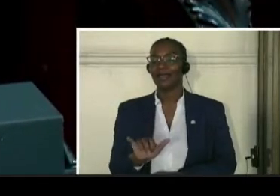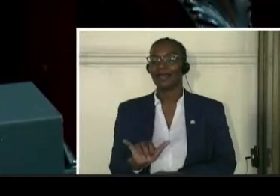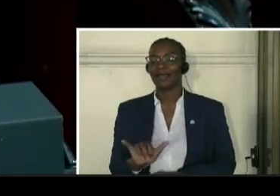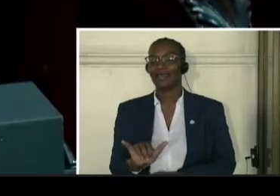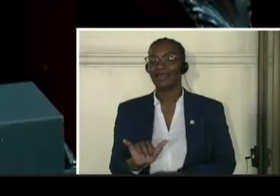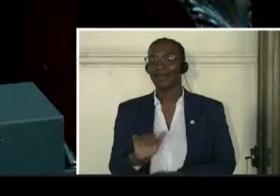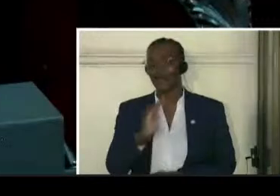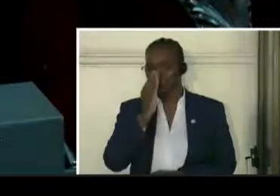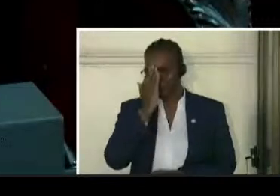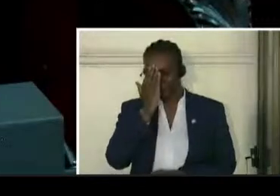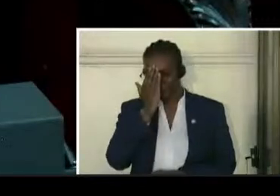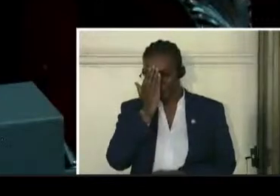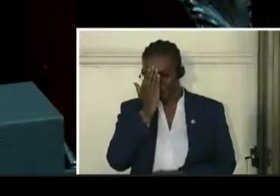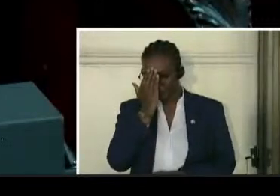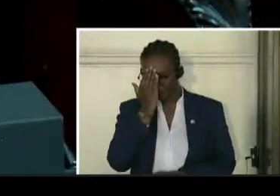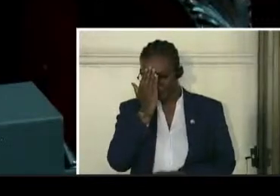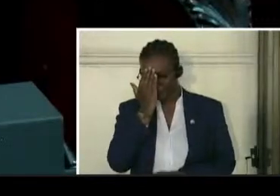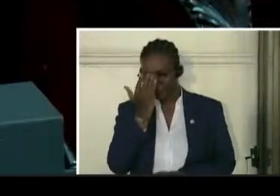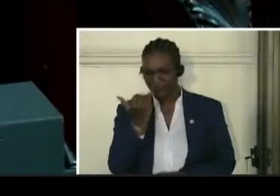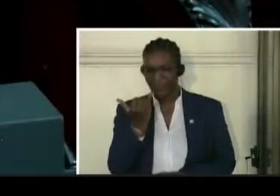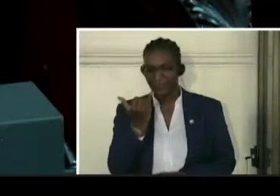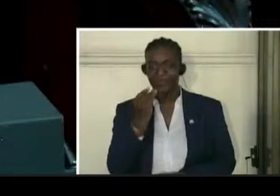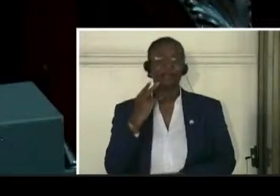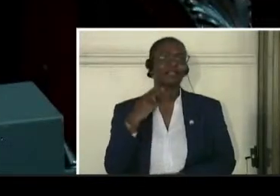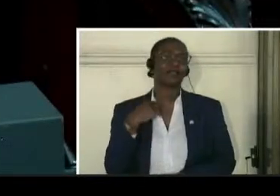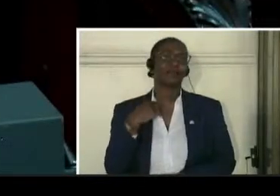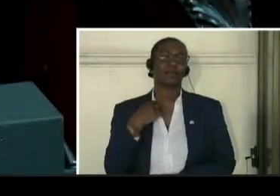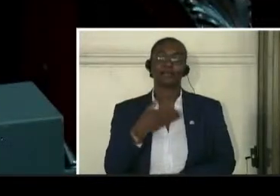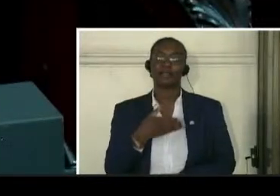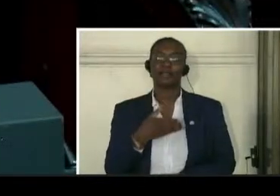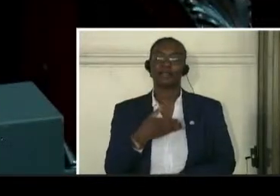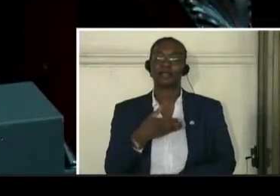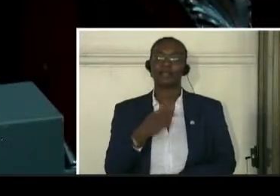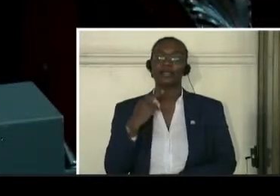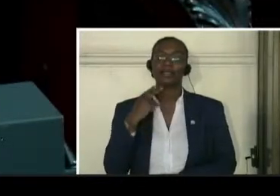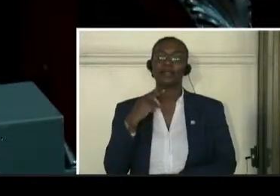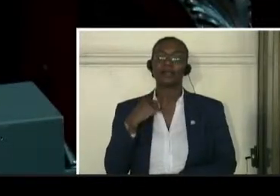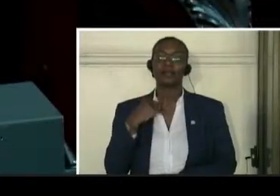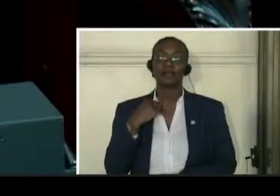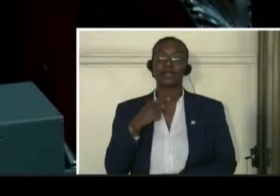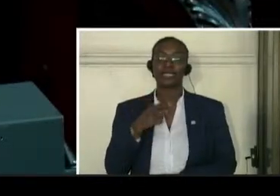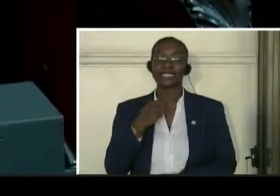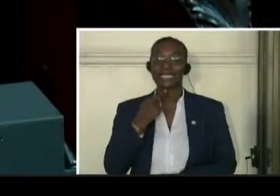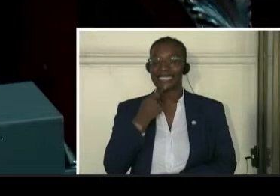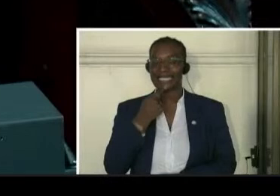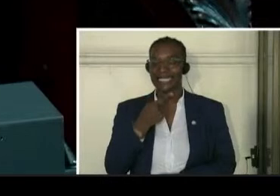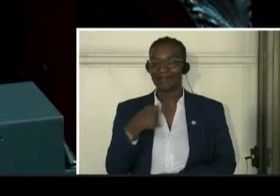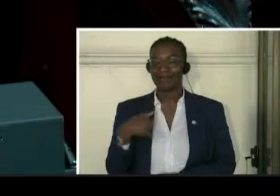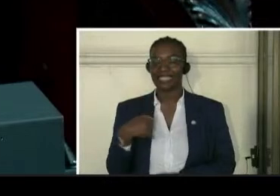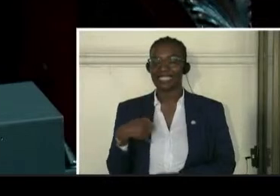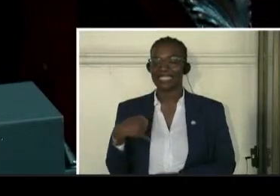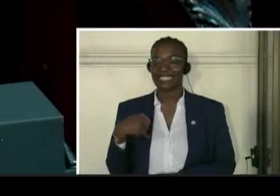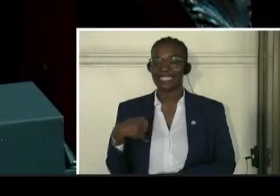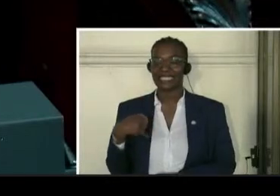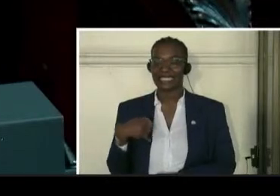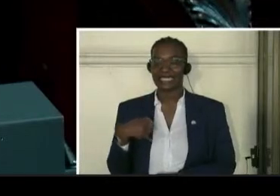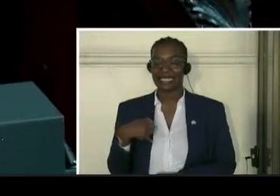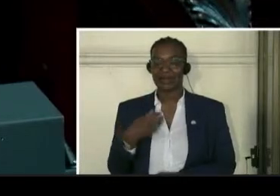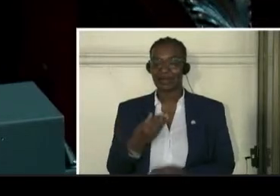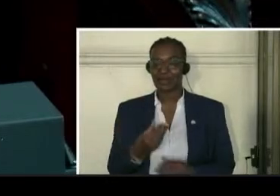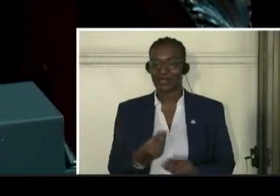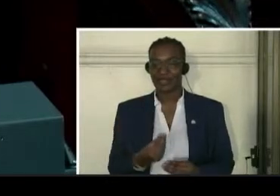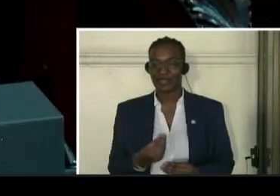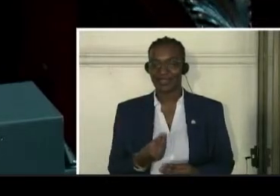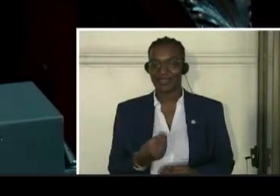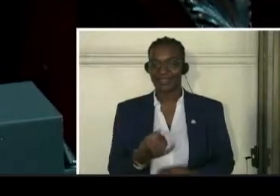you know, I'm very disappointed. You know, the surname you are carrying, it's